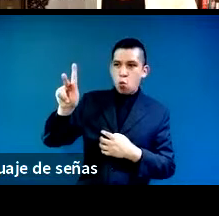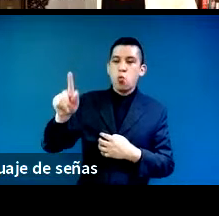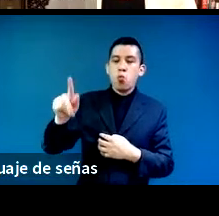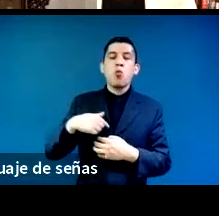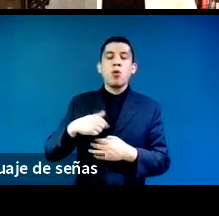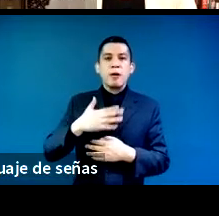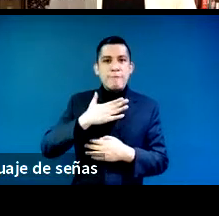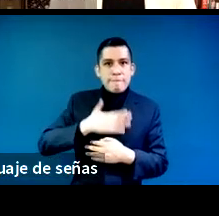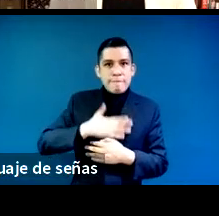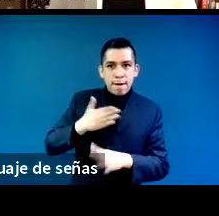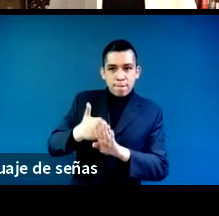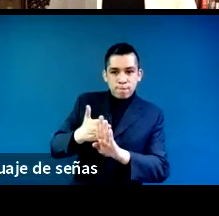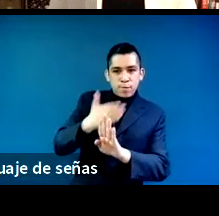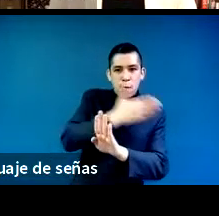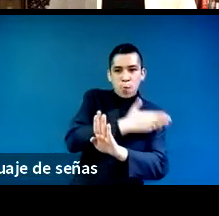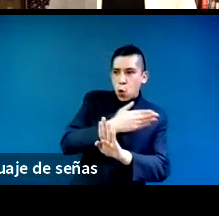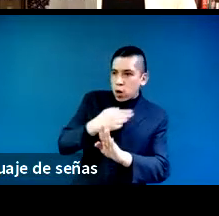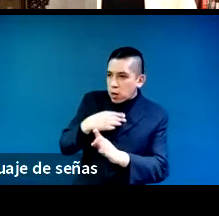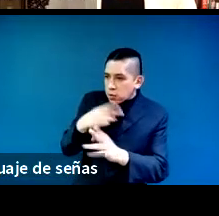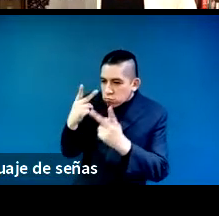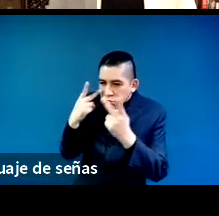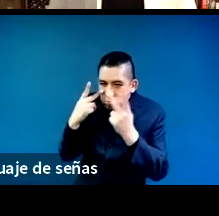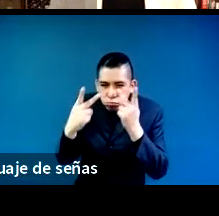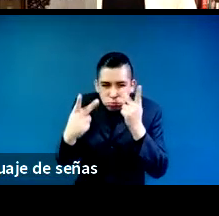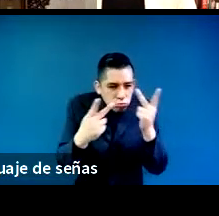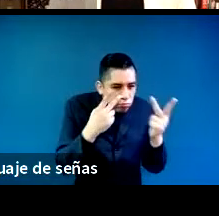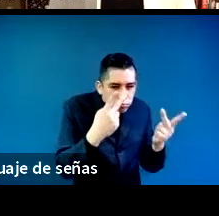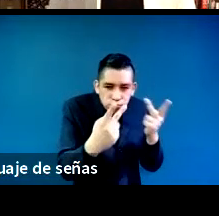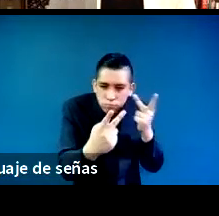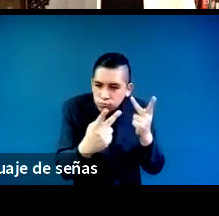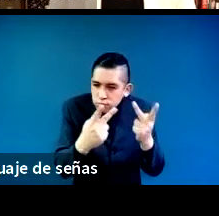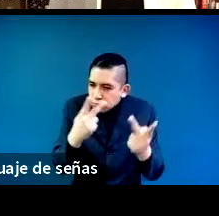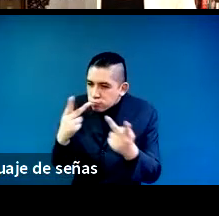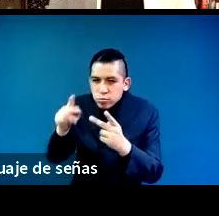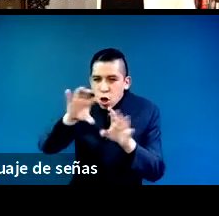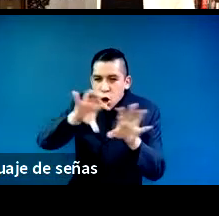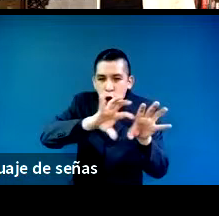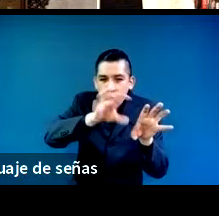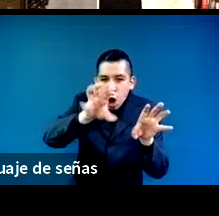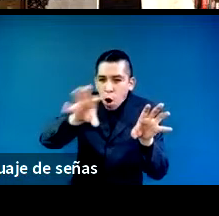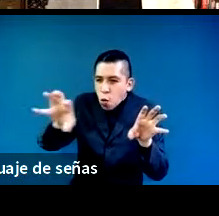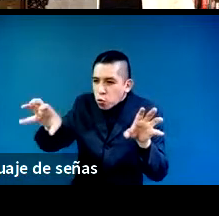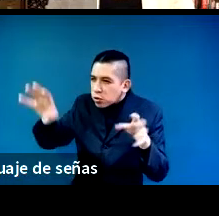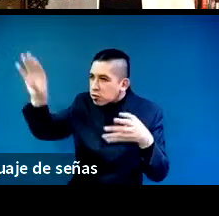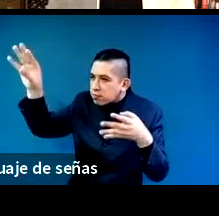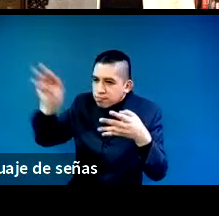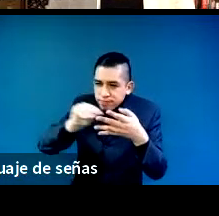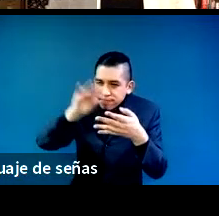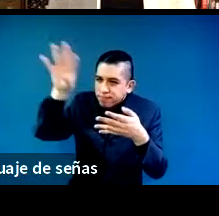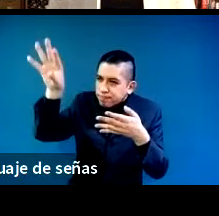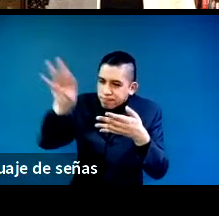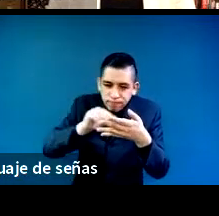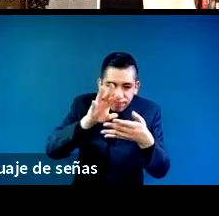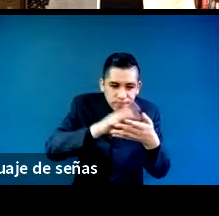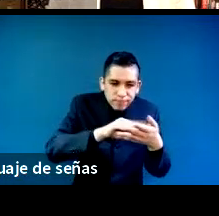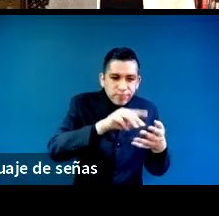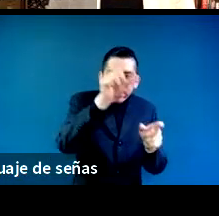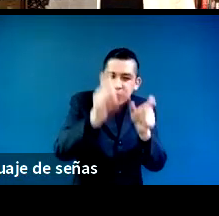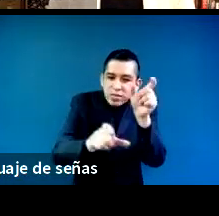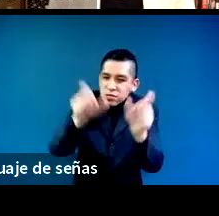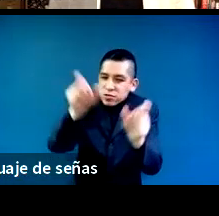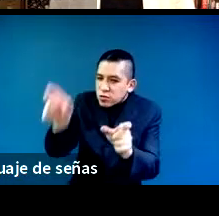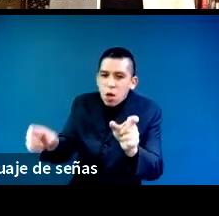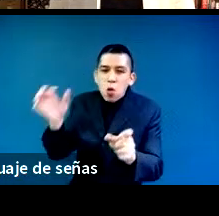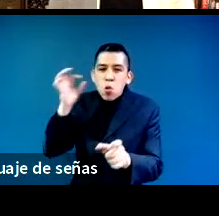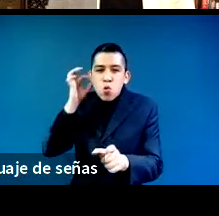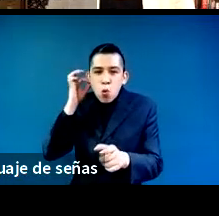everyone. So that's men, women, everyone. Articulating and introducing policies that enable gender equity to